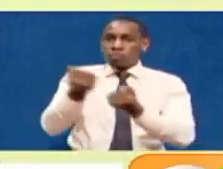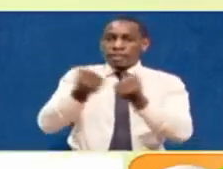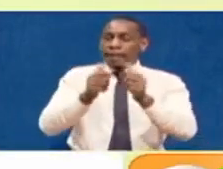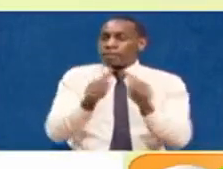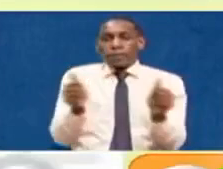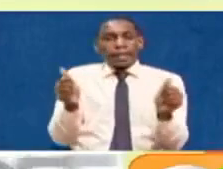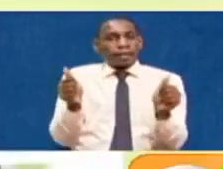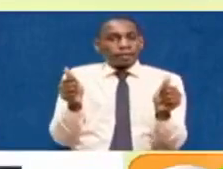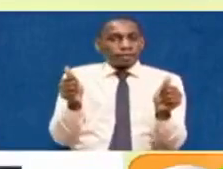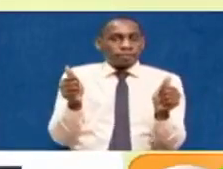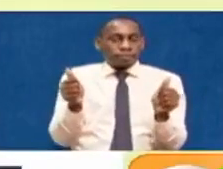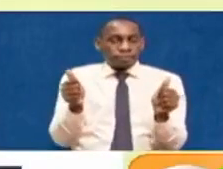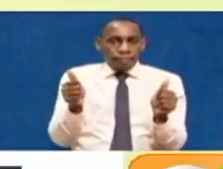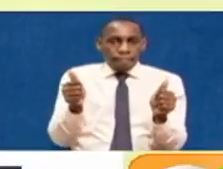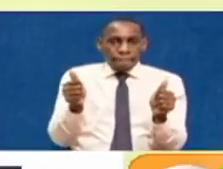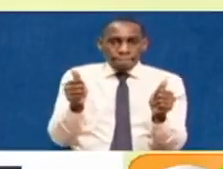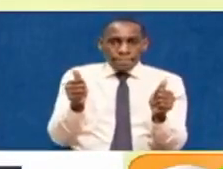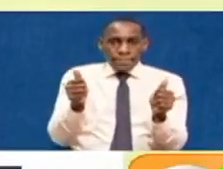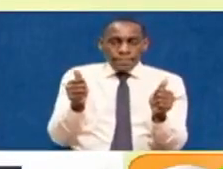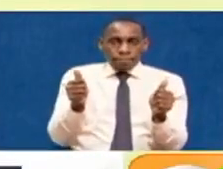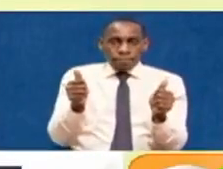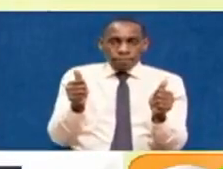vizuri.